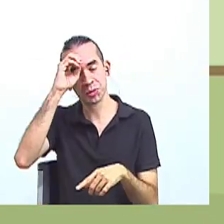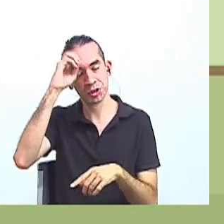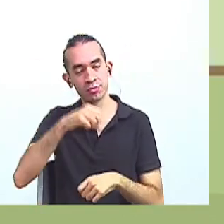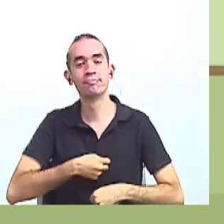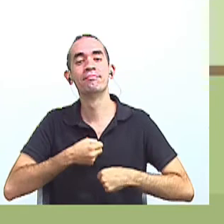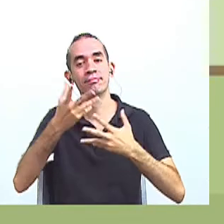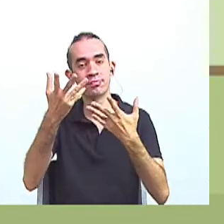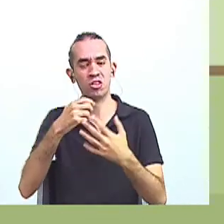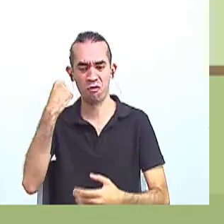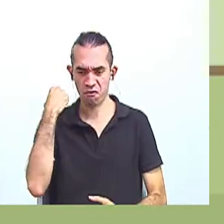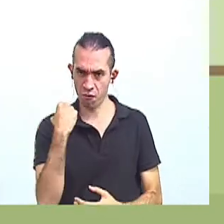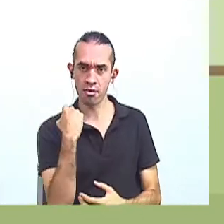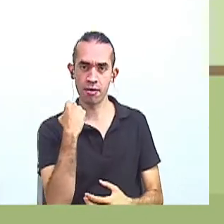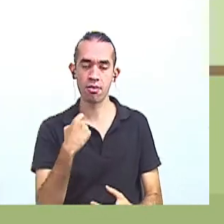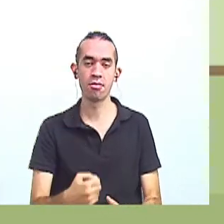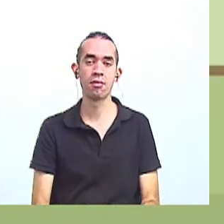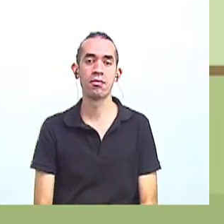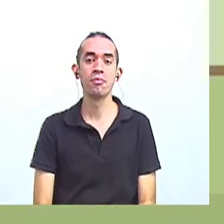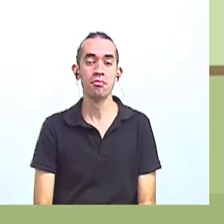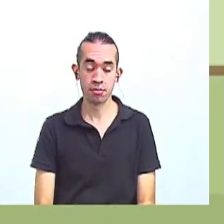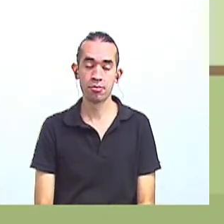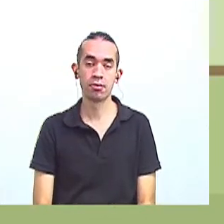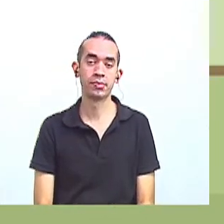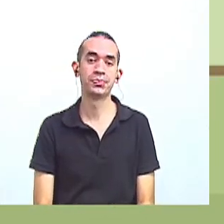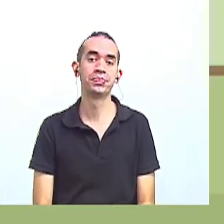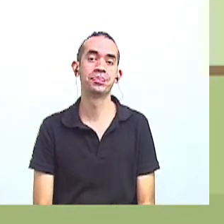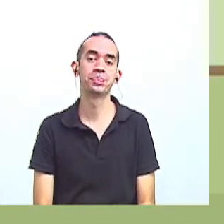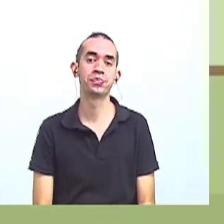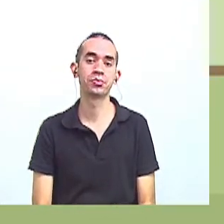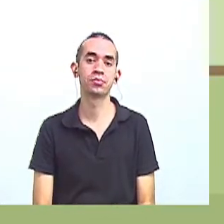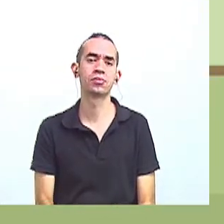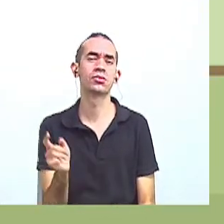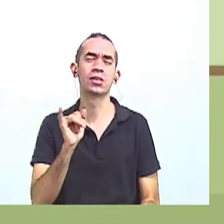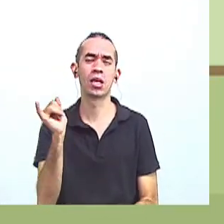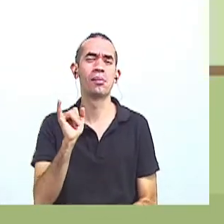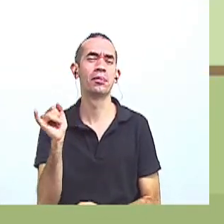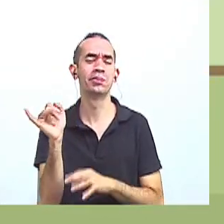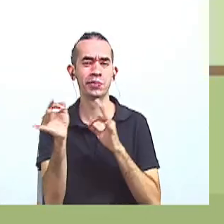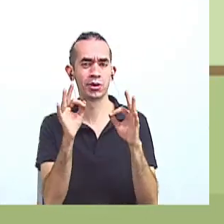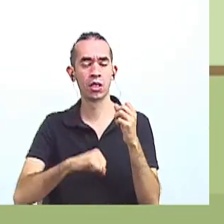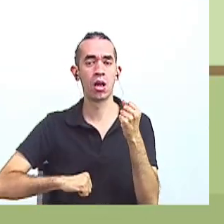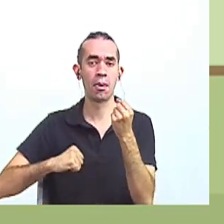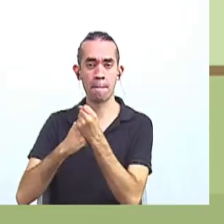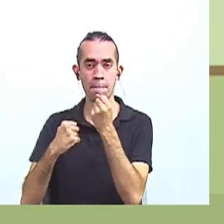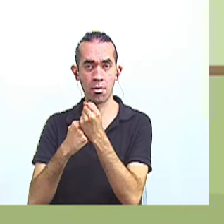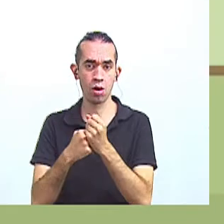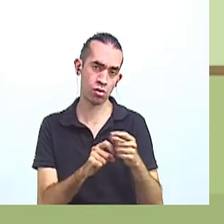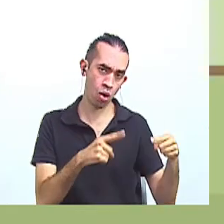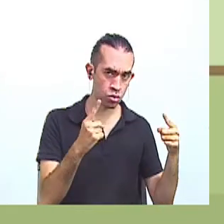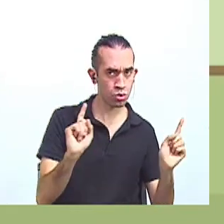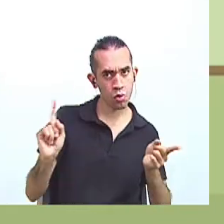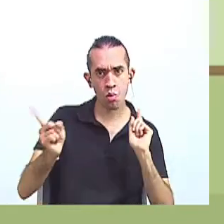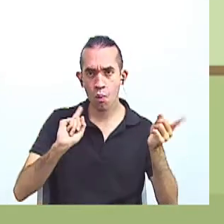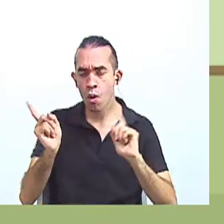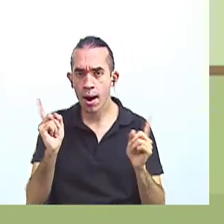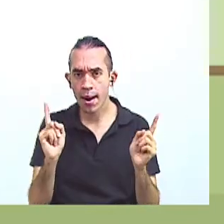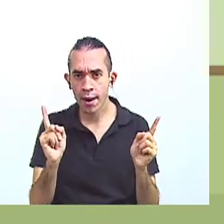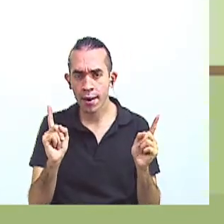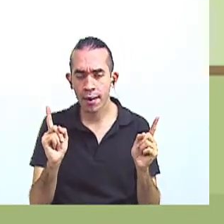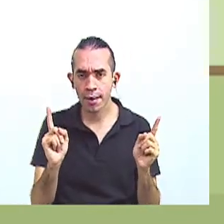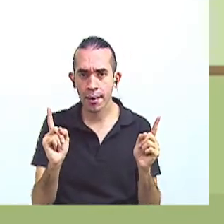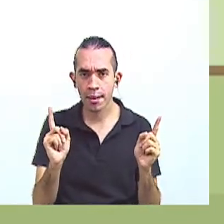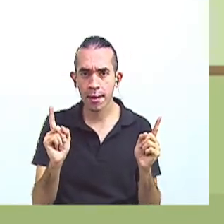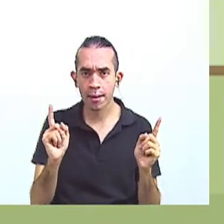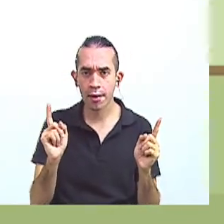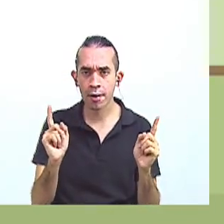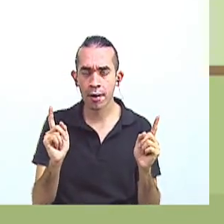it is very strong opinion. All right? Now, he talked about the pros or about the cons. What do you think? What did he